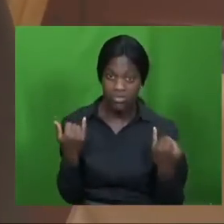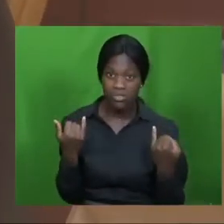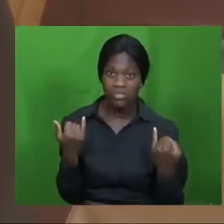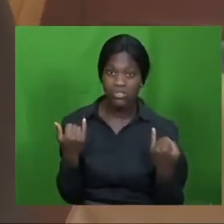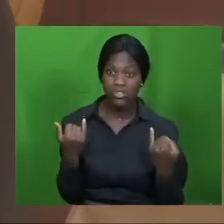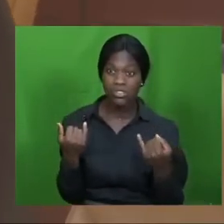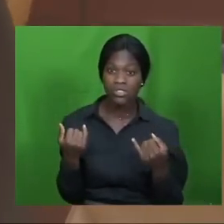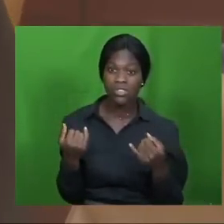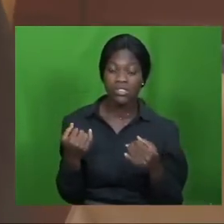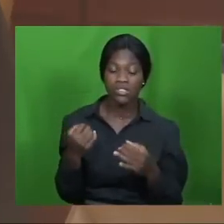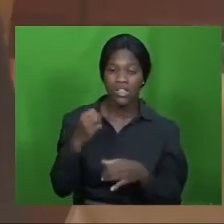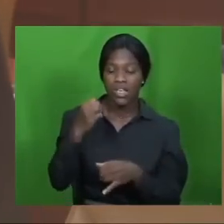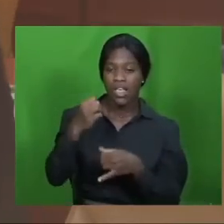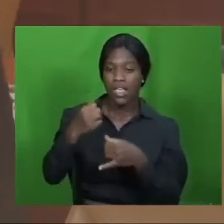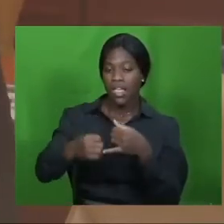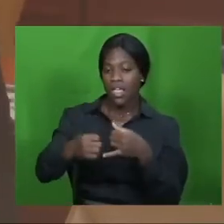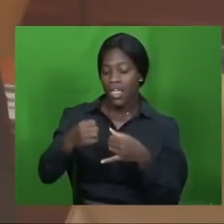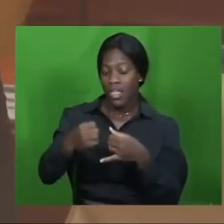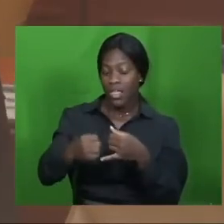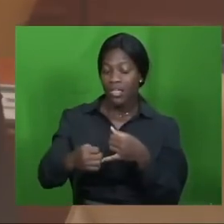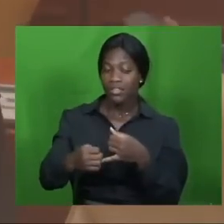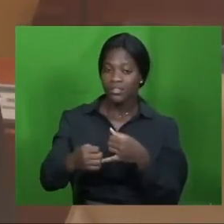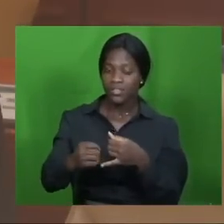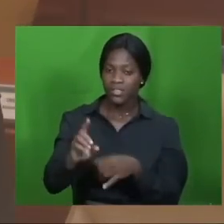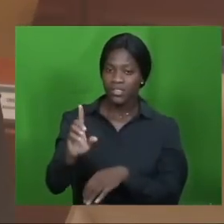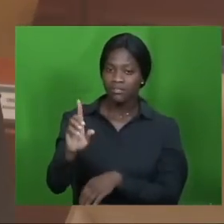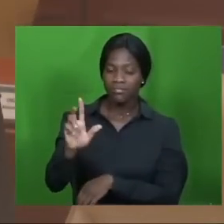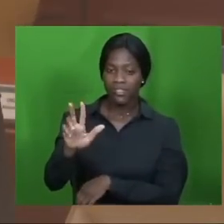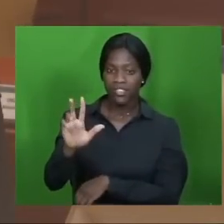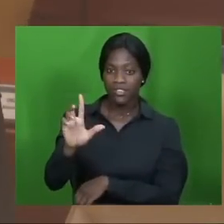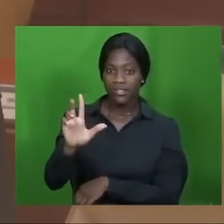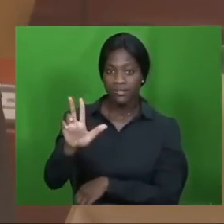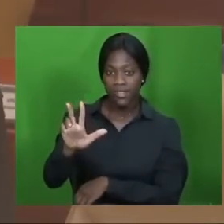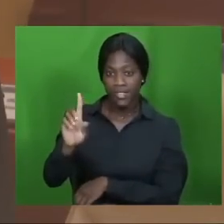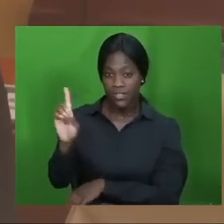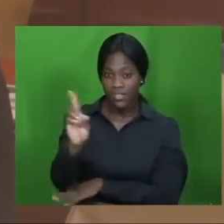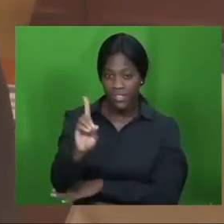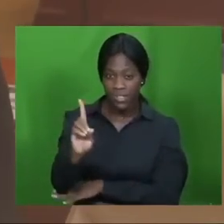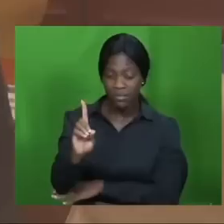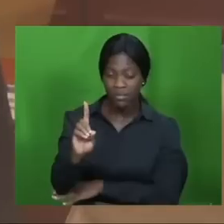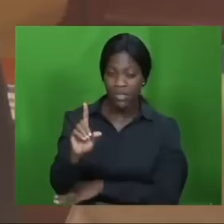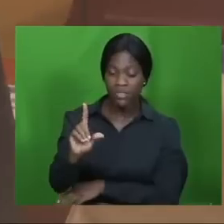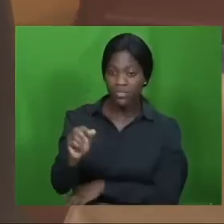year ending 31st December 2023. I so move, Mr. Speaker.